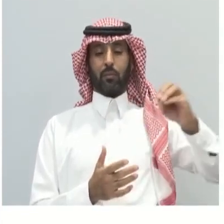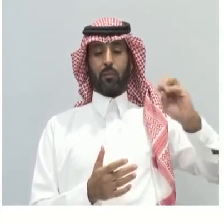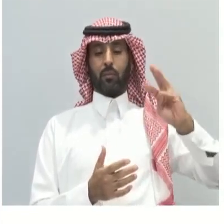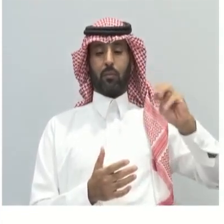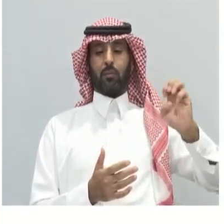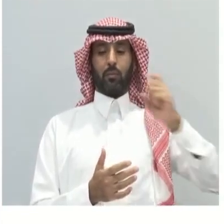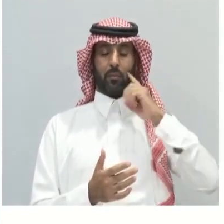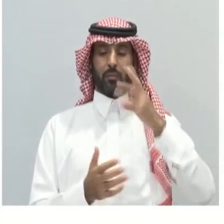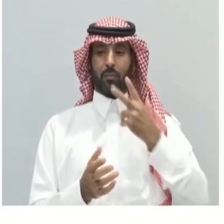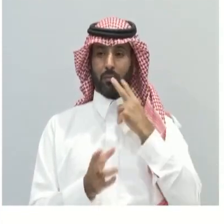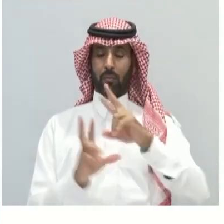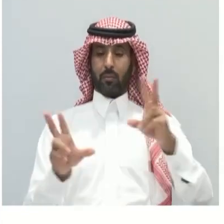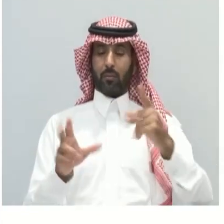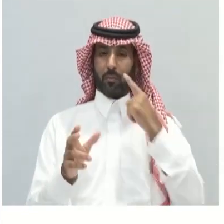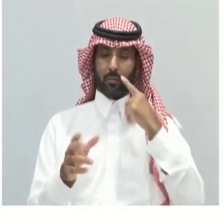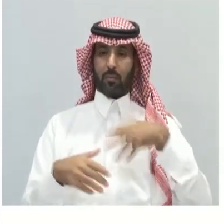show for them.